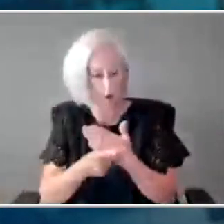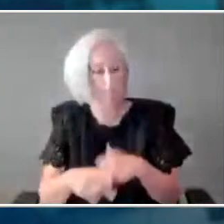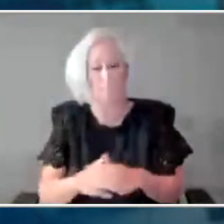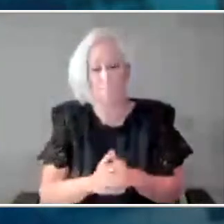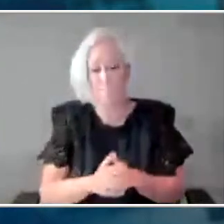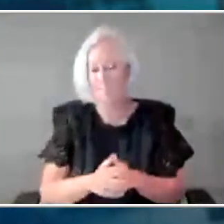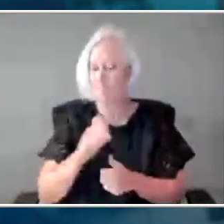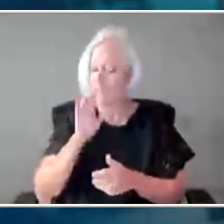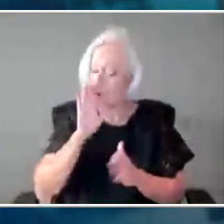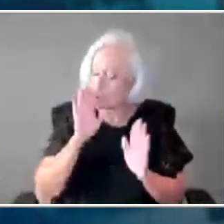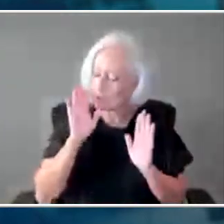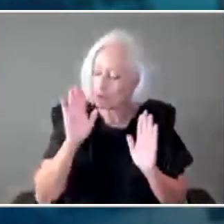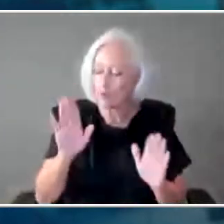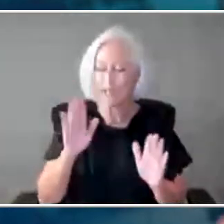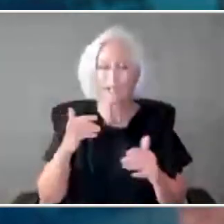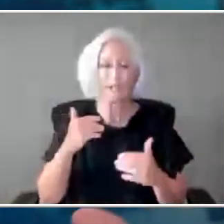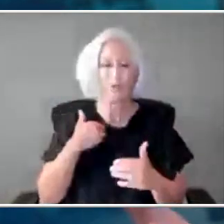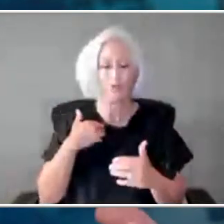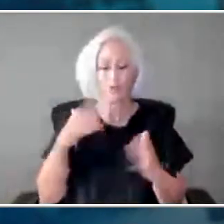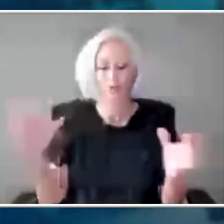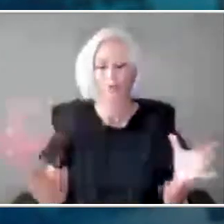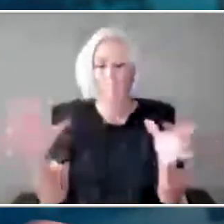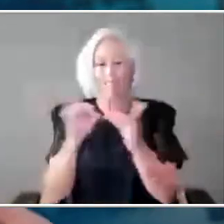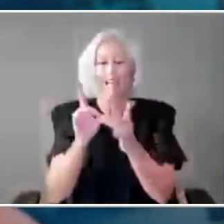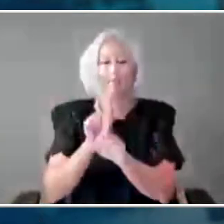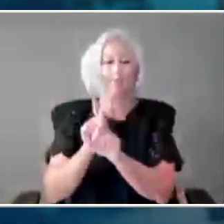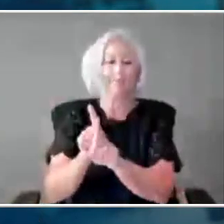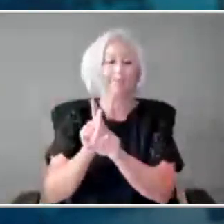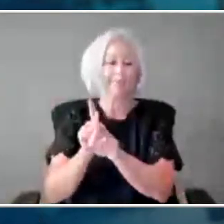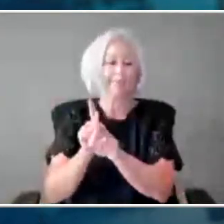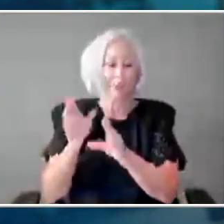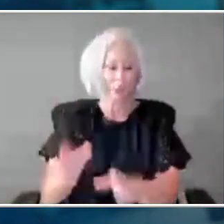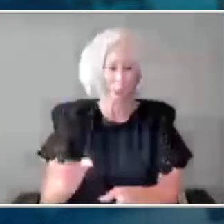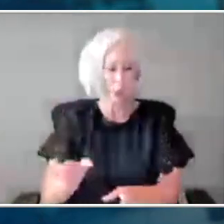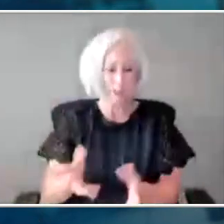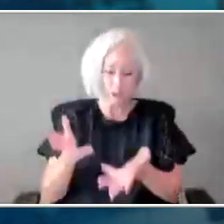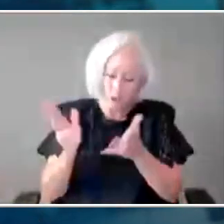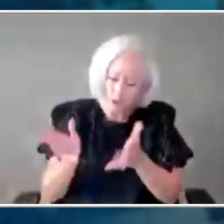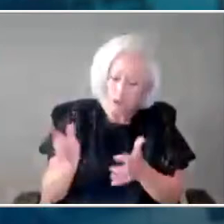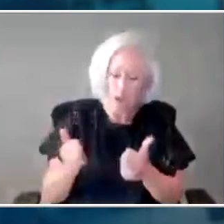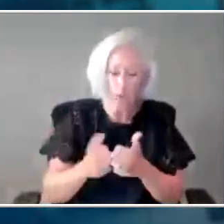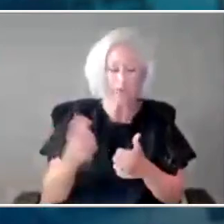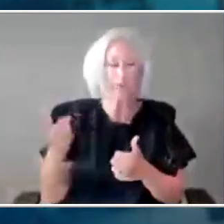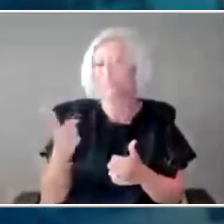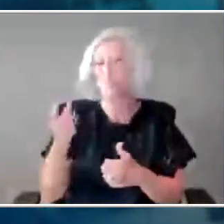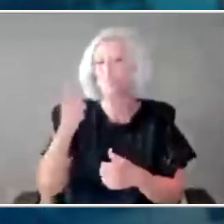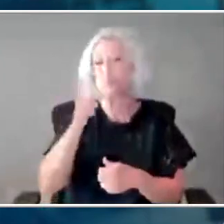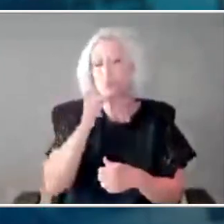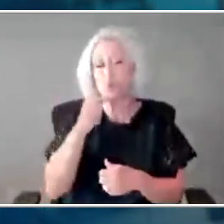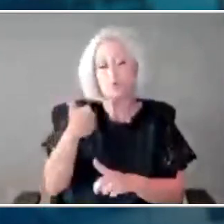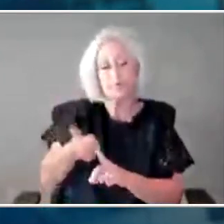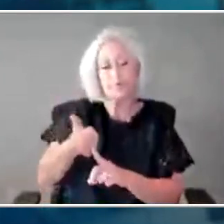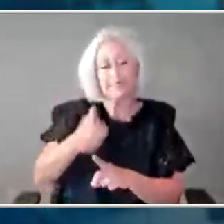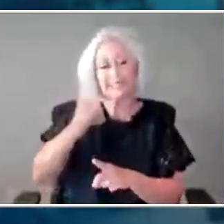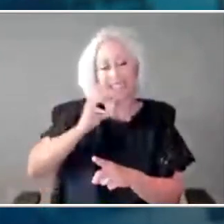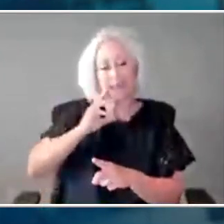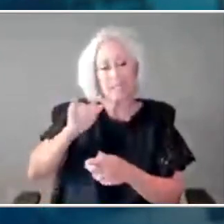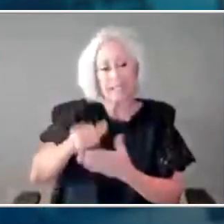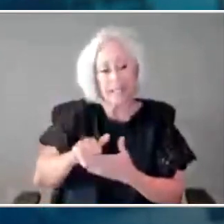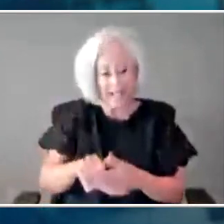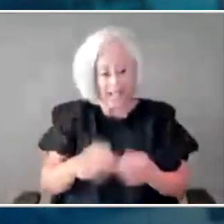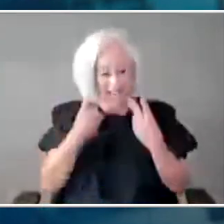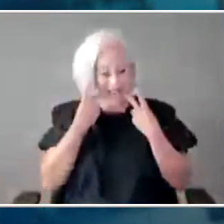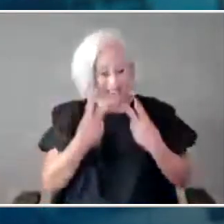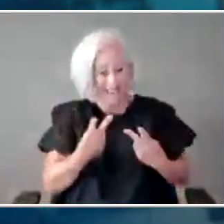and really just allows people to speak with somebody who's been through what they've been through, because I watch a lot of patients go through this, but I haven't been